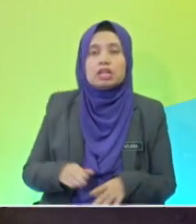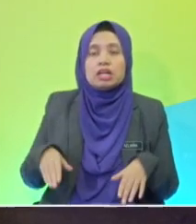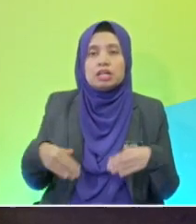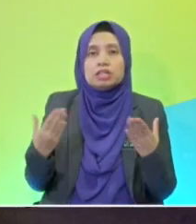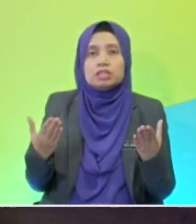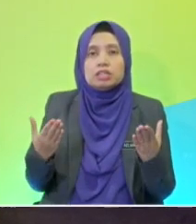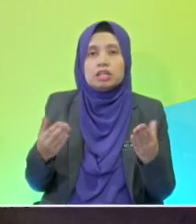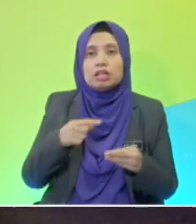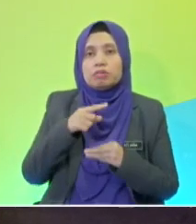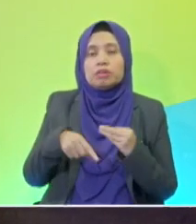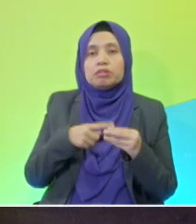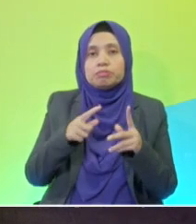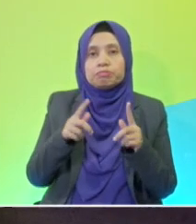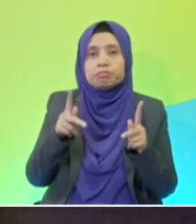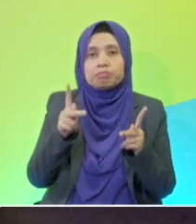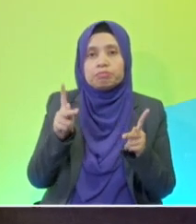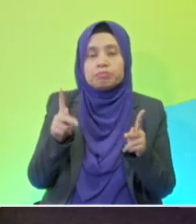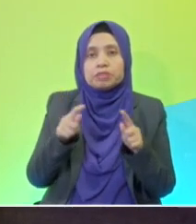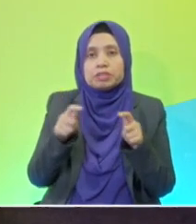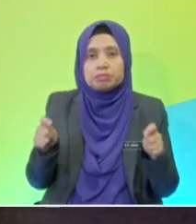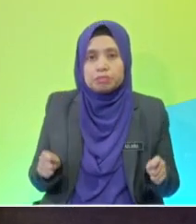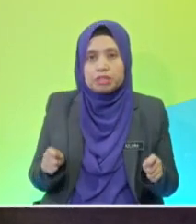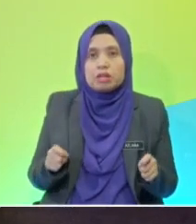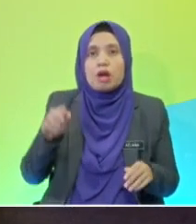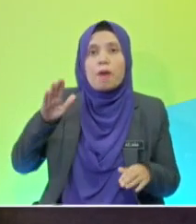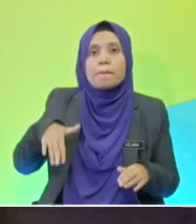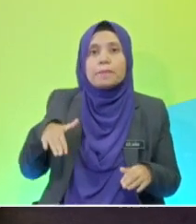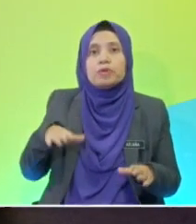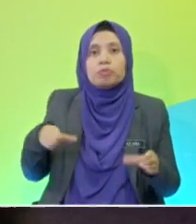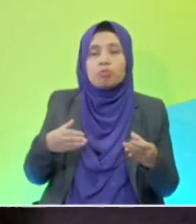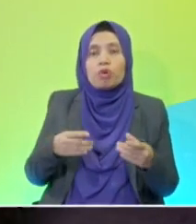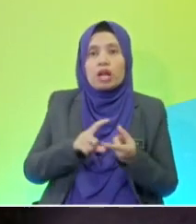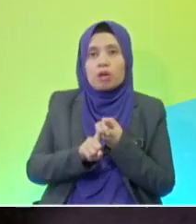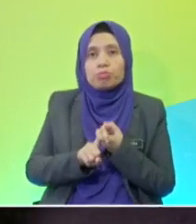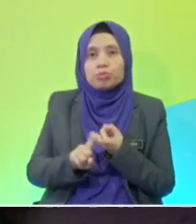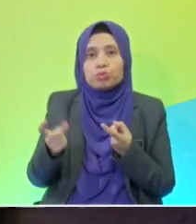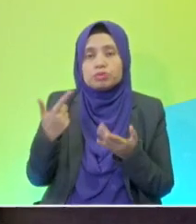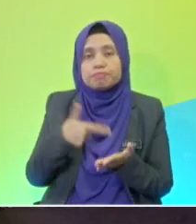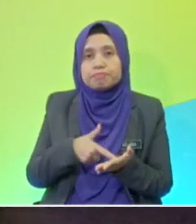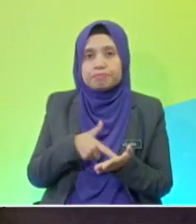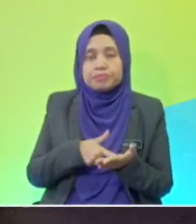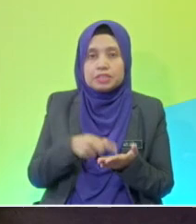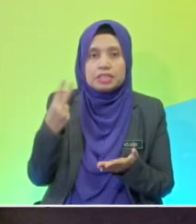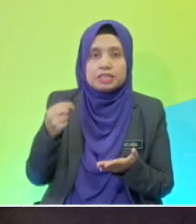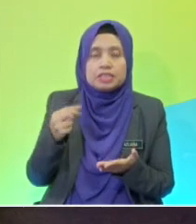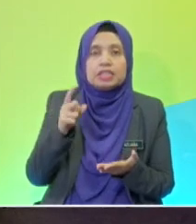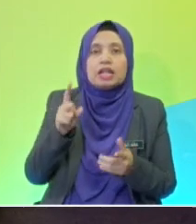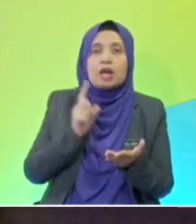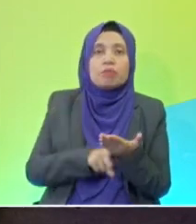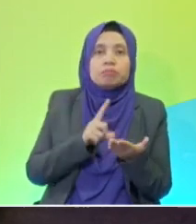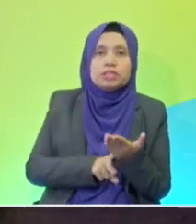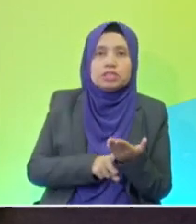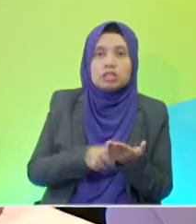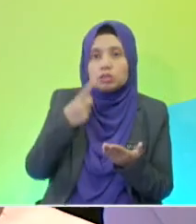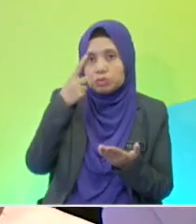place? The place, we don't know. We have yet to decide. Yes, we haven't decided on the place or where to bury, but we will think